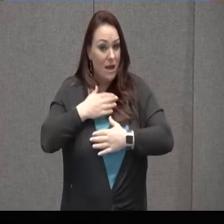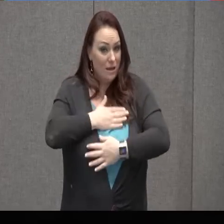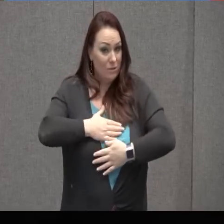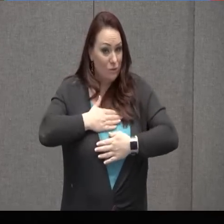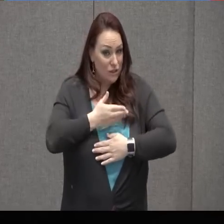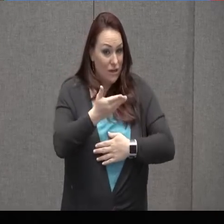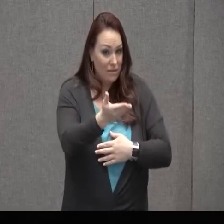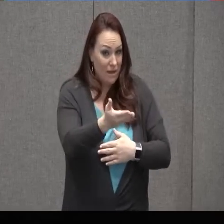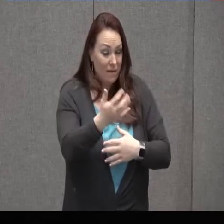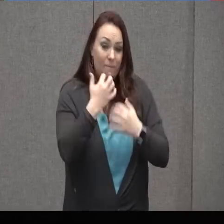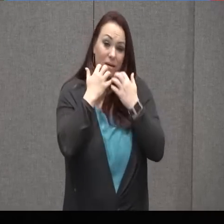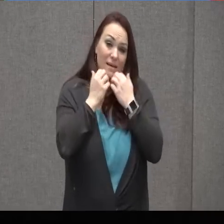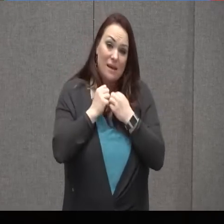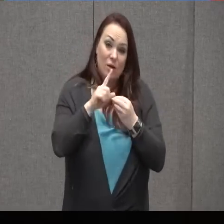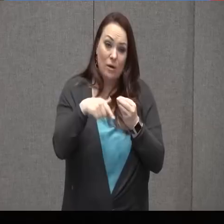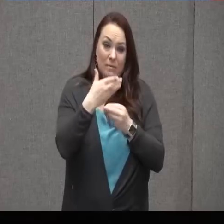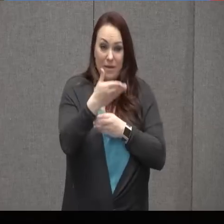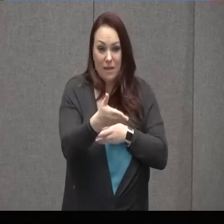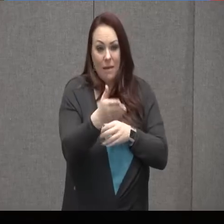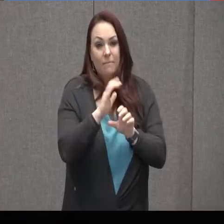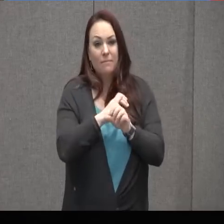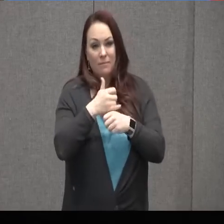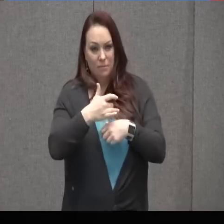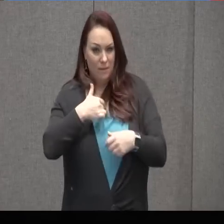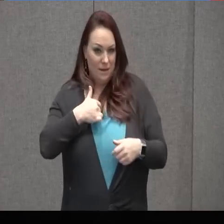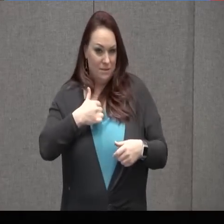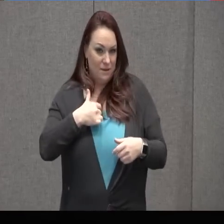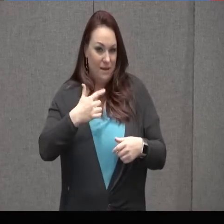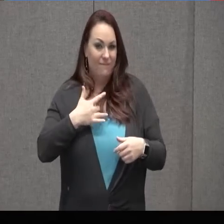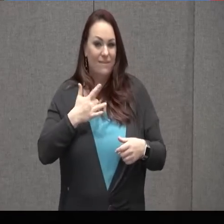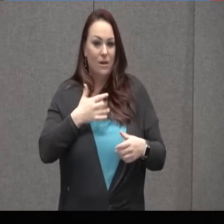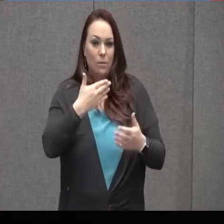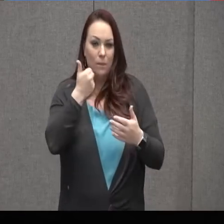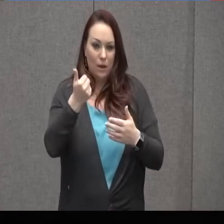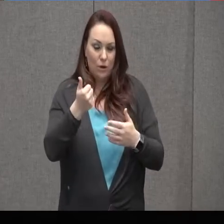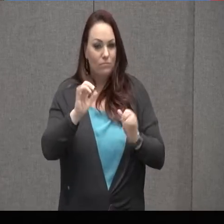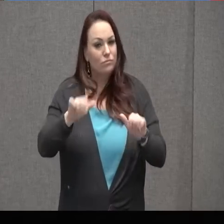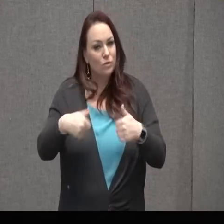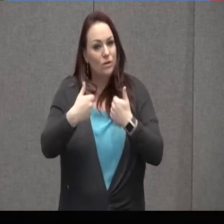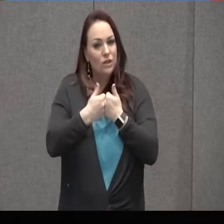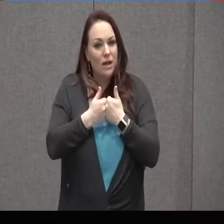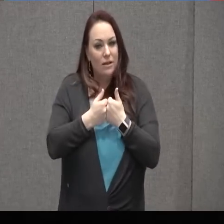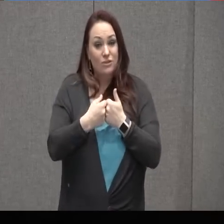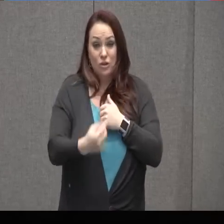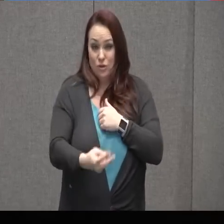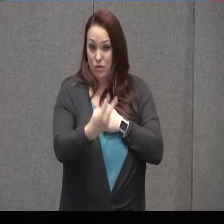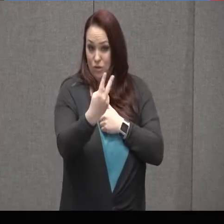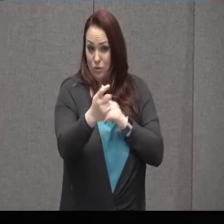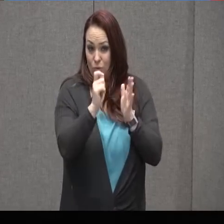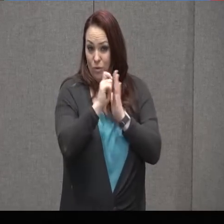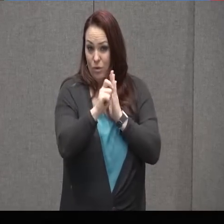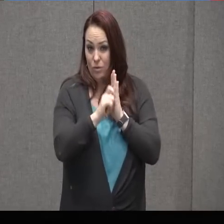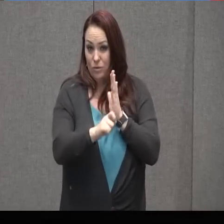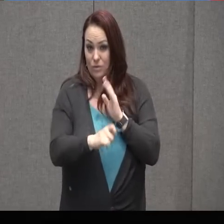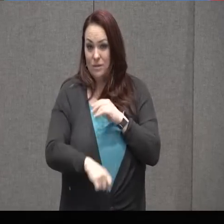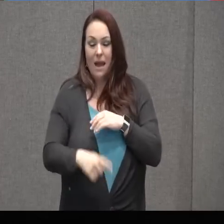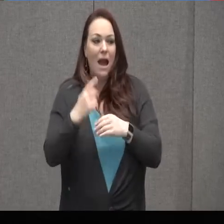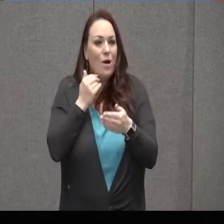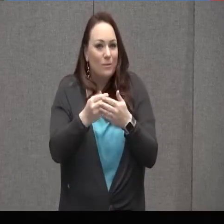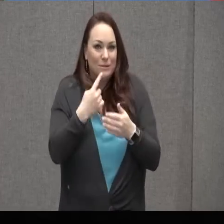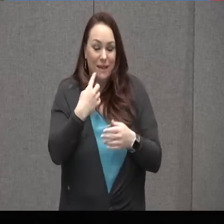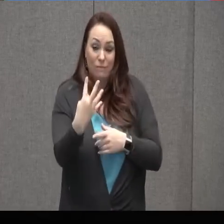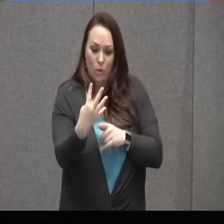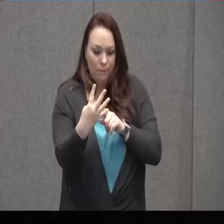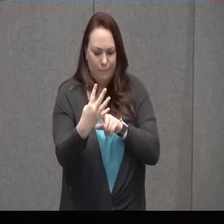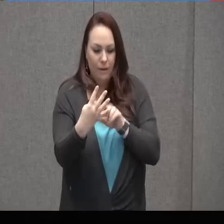them, it makes me feel a little bit better. So I'm gonna challenge you to write these two notes. Oops, I held up four fingers. Two notes